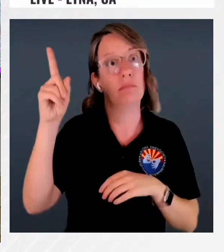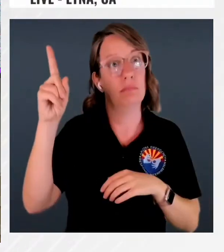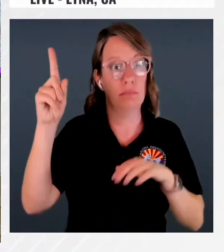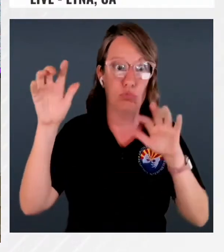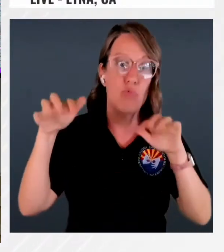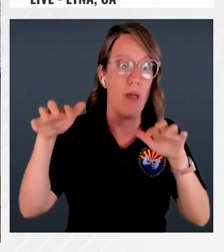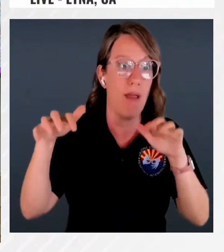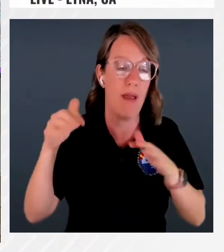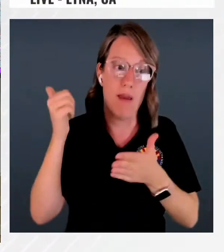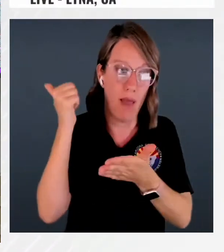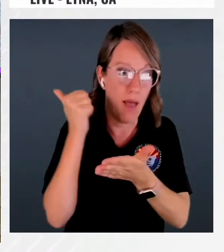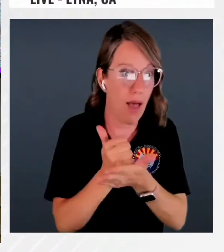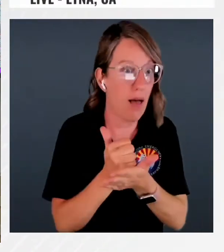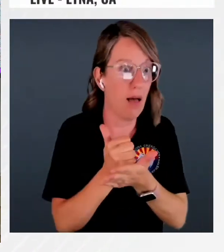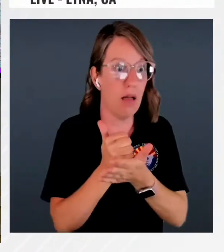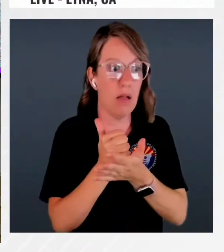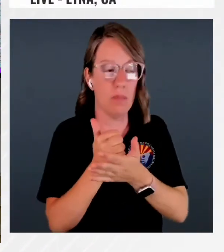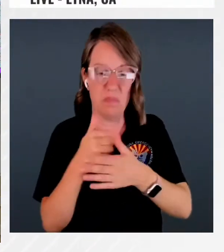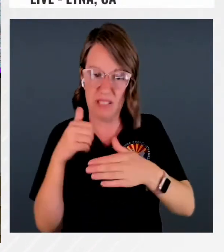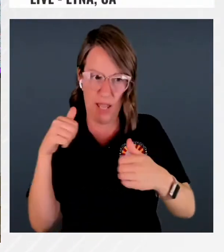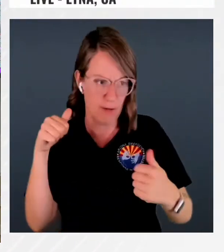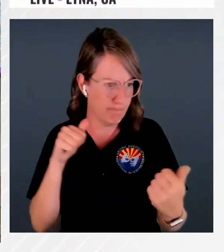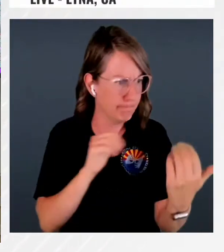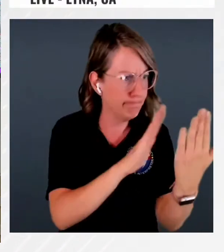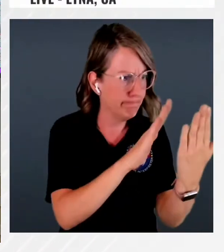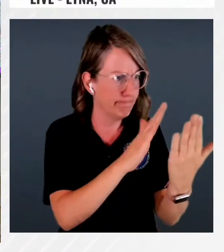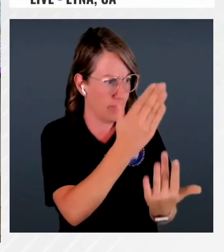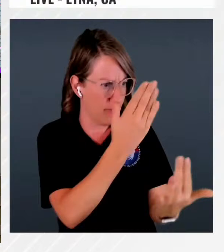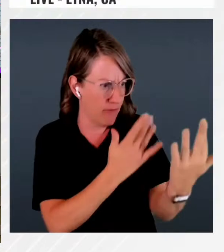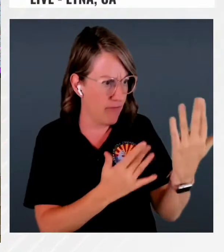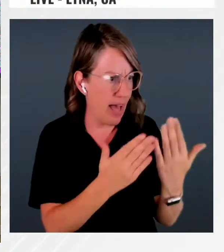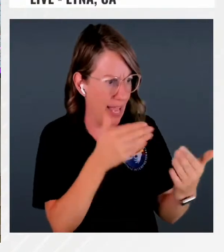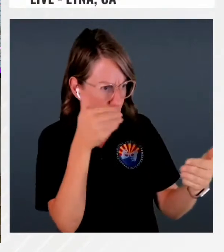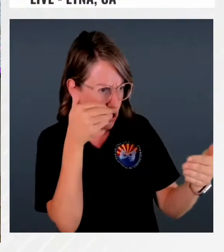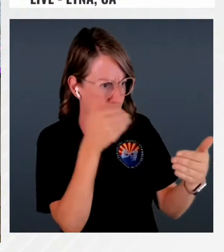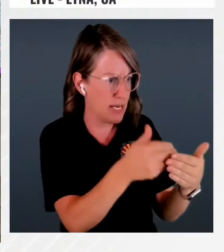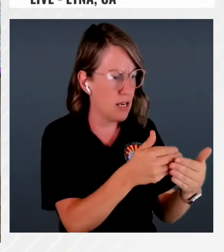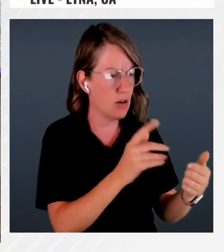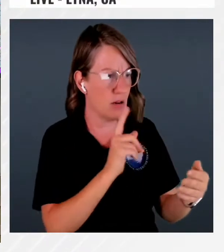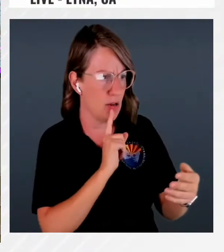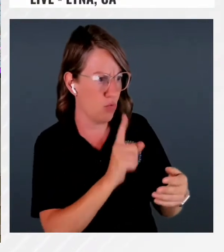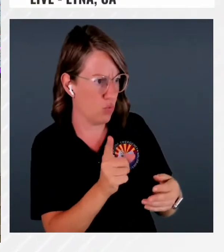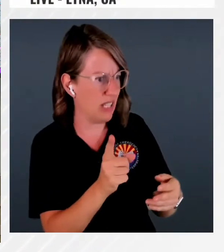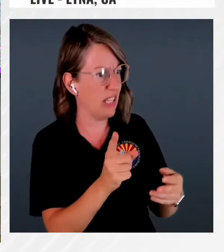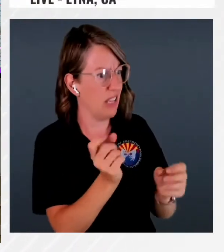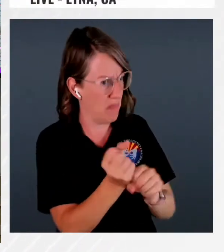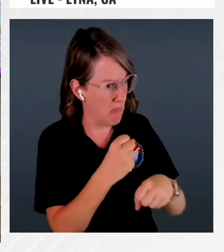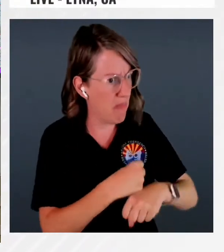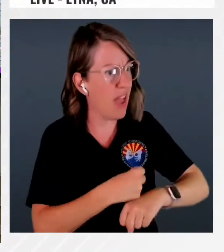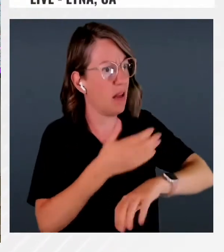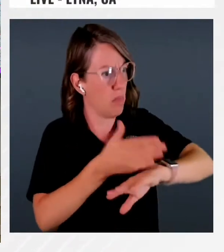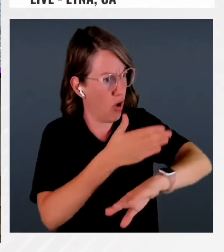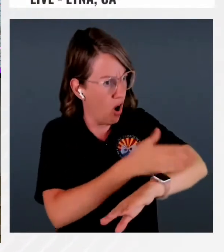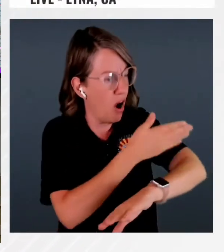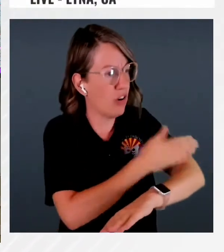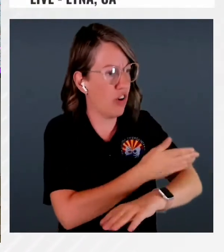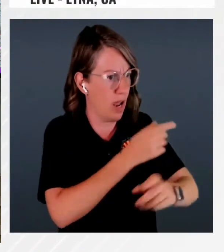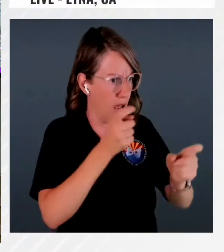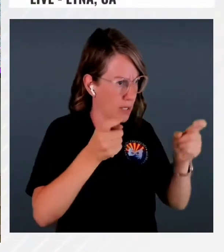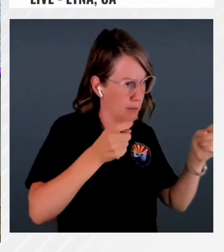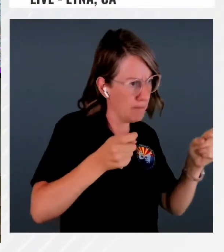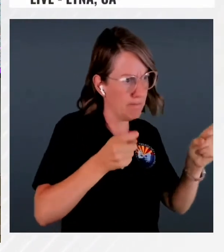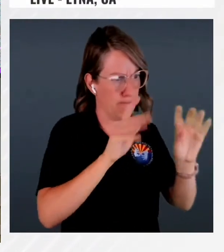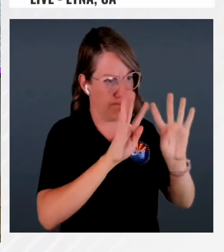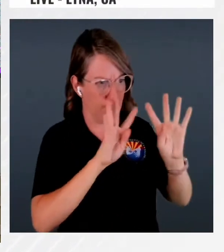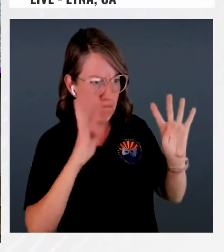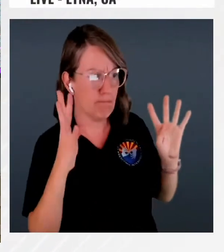there, get right on the fire's edge, and be really productive over the last few days. So I appreciate you guys joining in